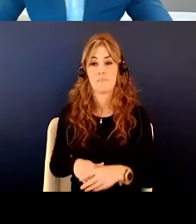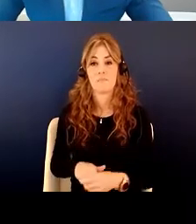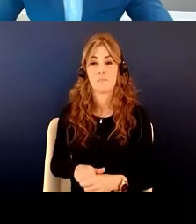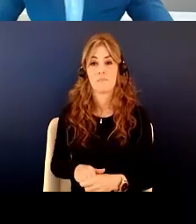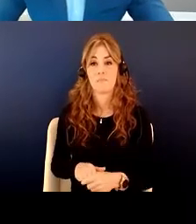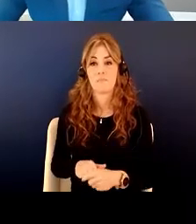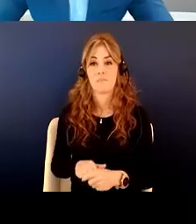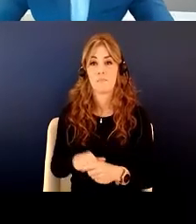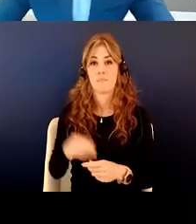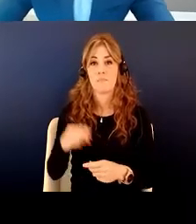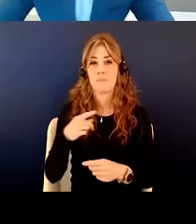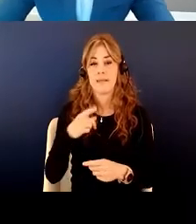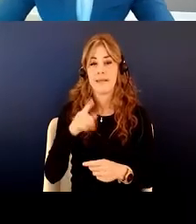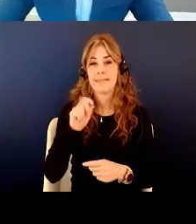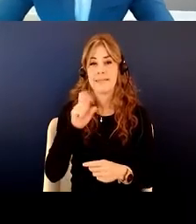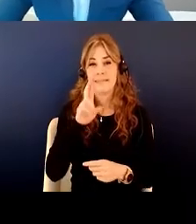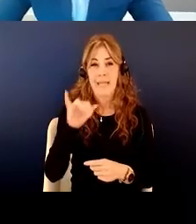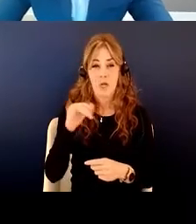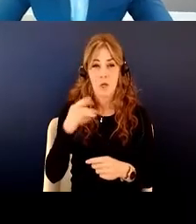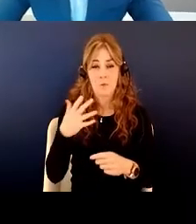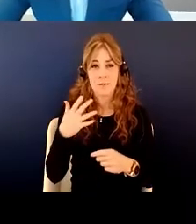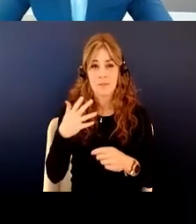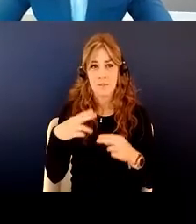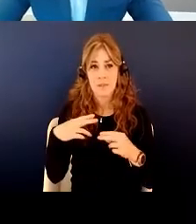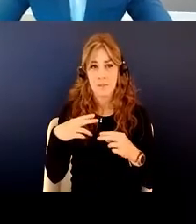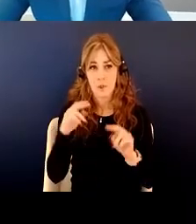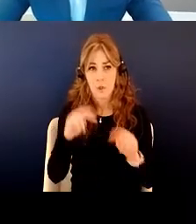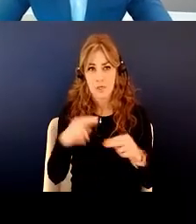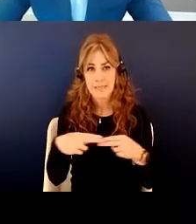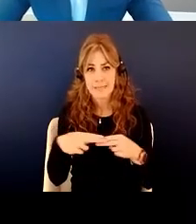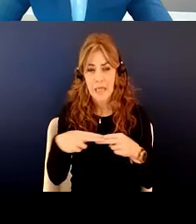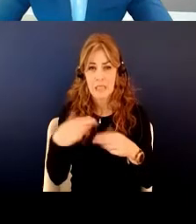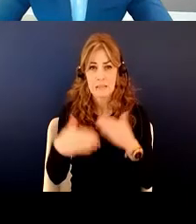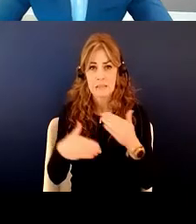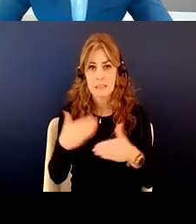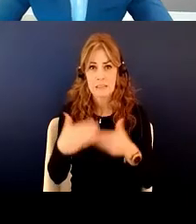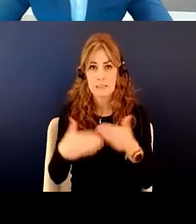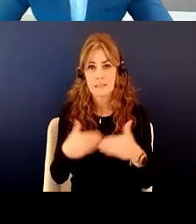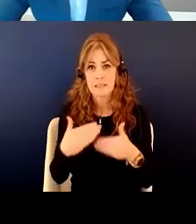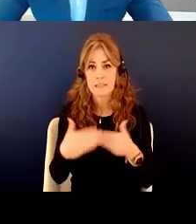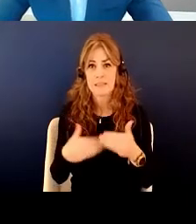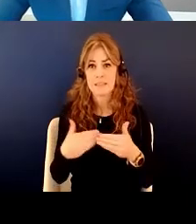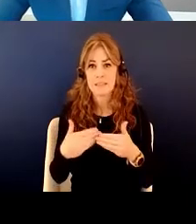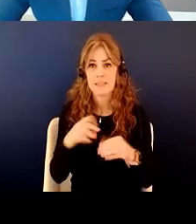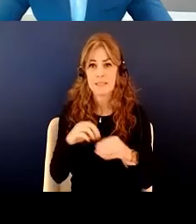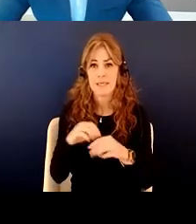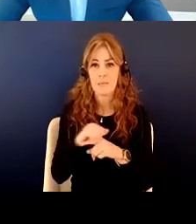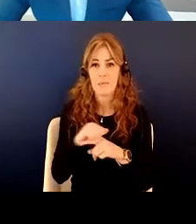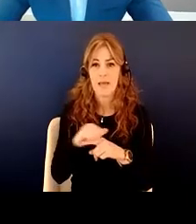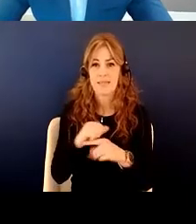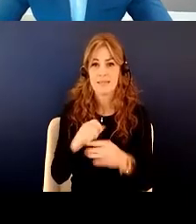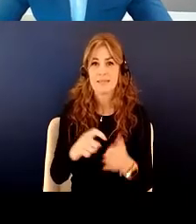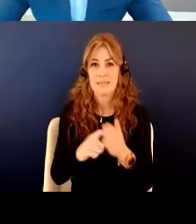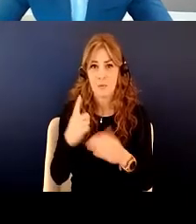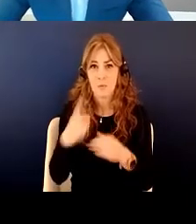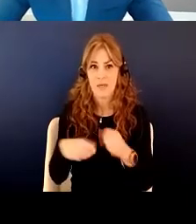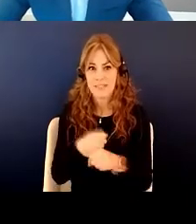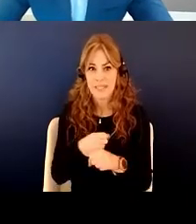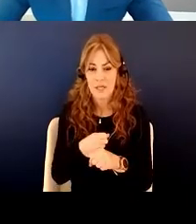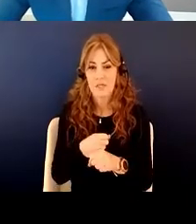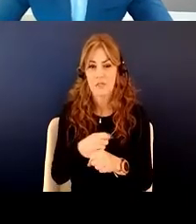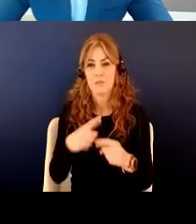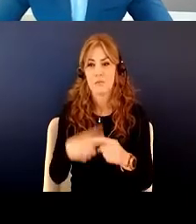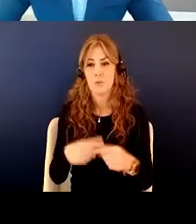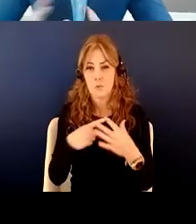she was running through some slides that take, and in practice, sometimes up to a year to